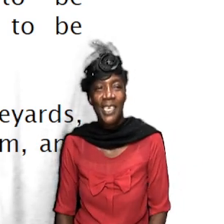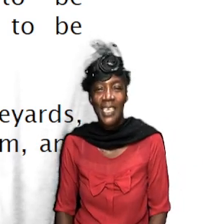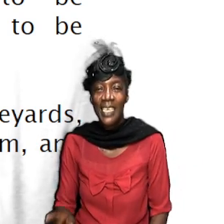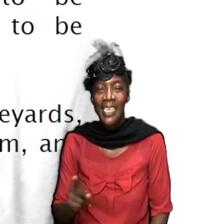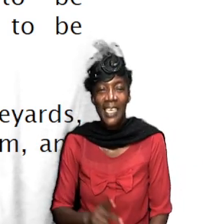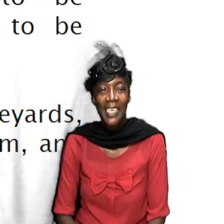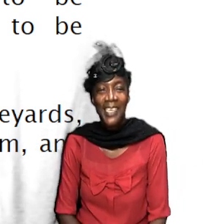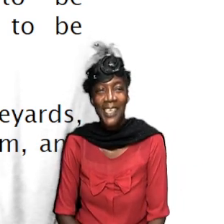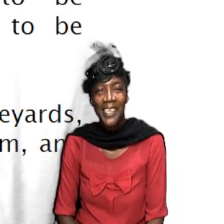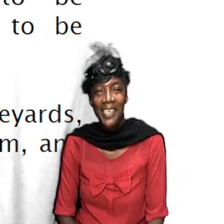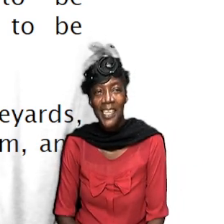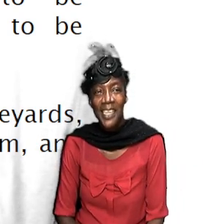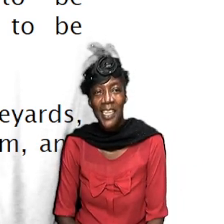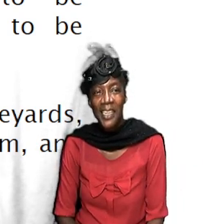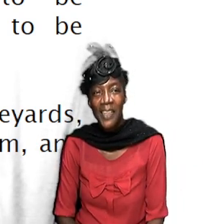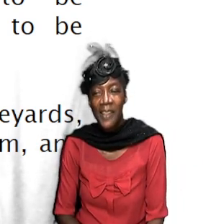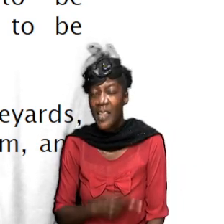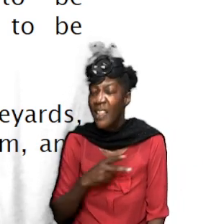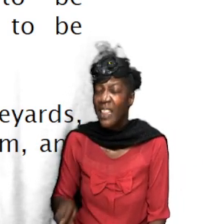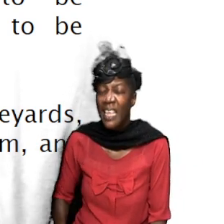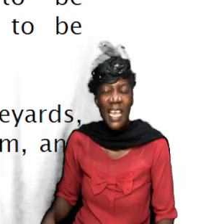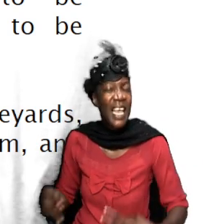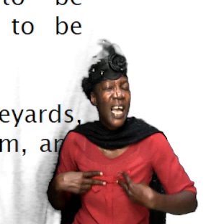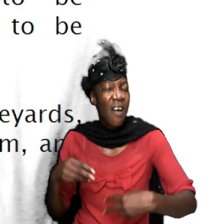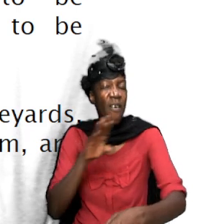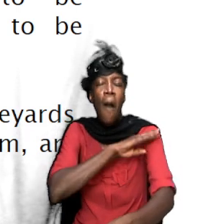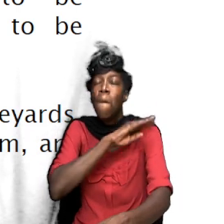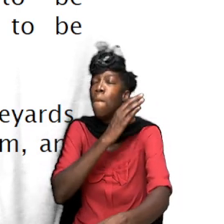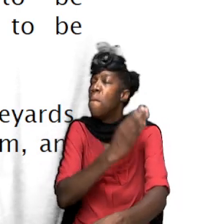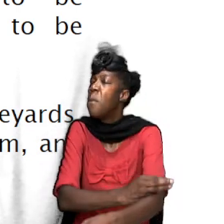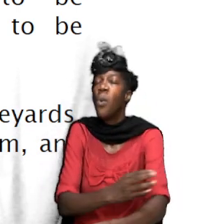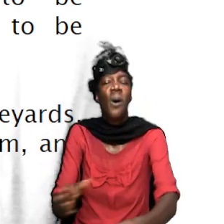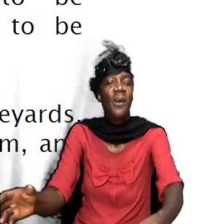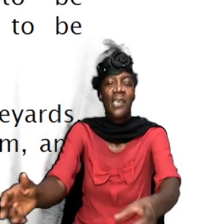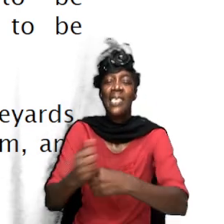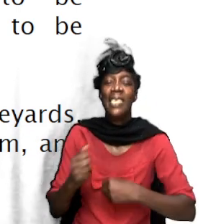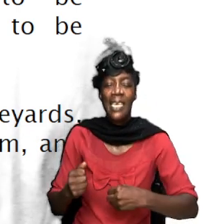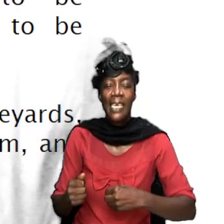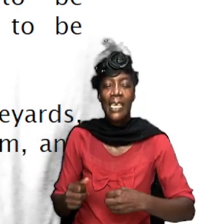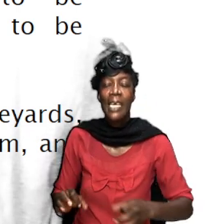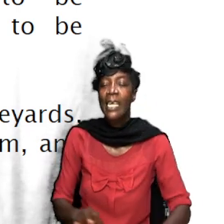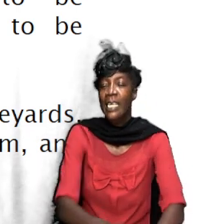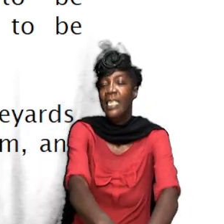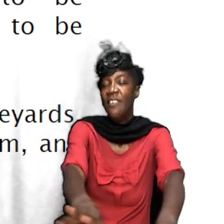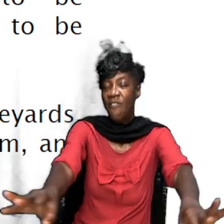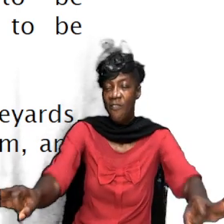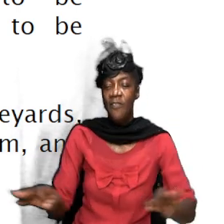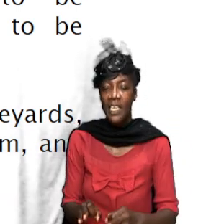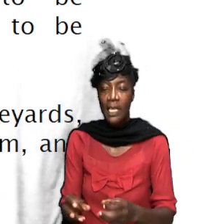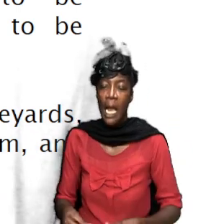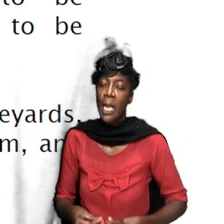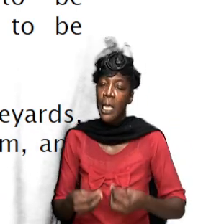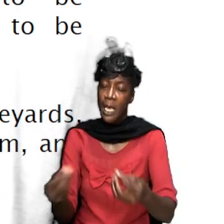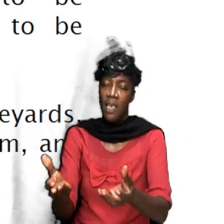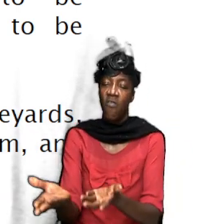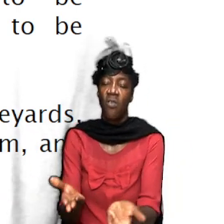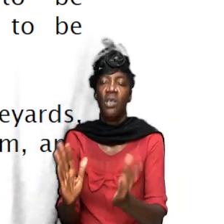had the power to take the vineyard and to give to his